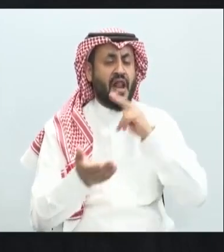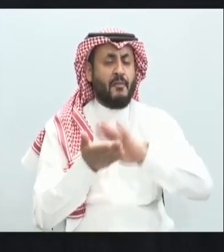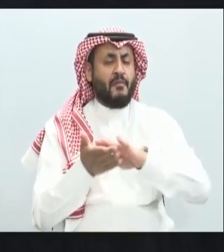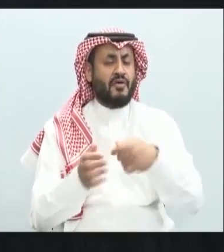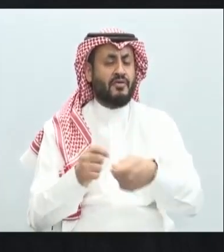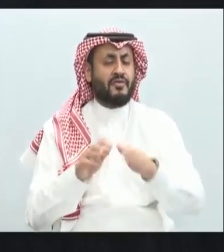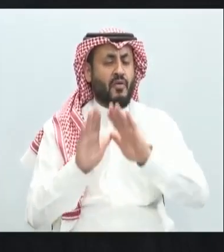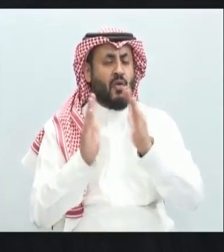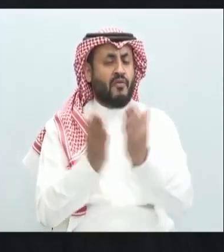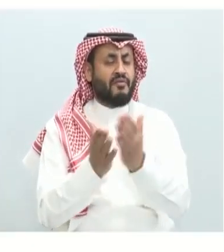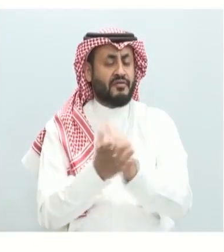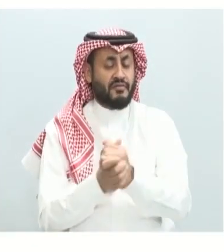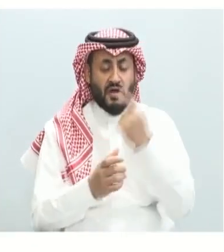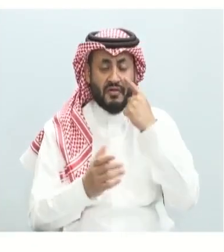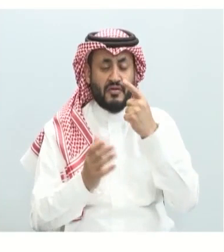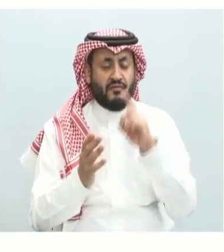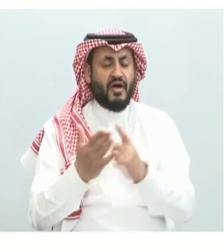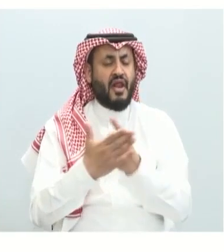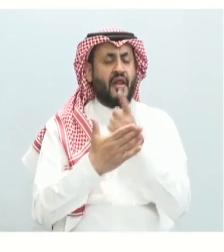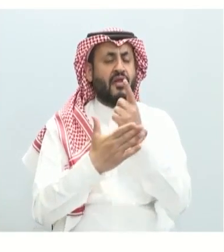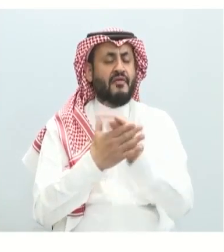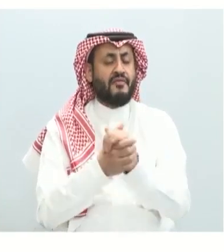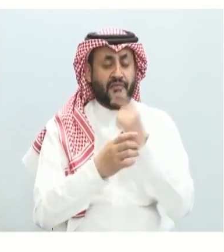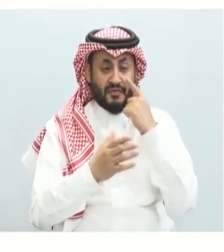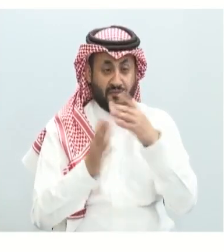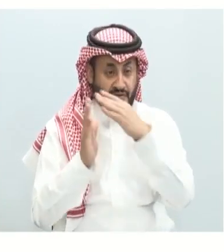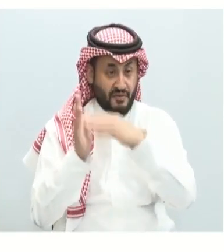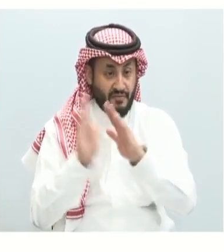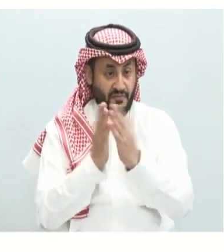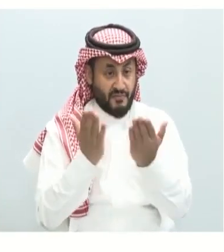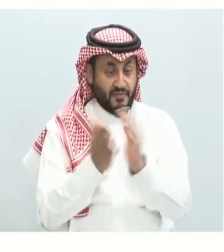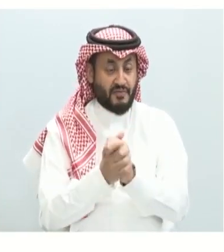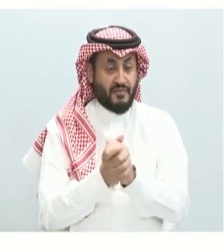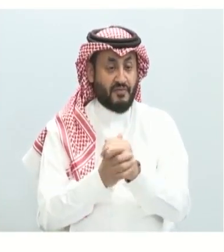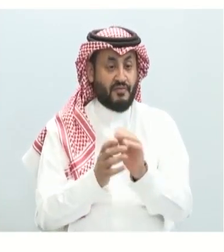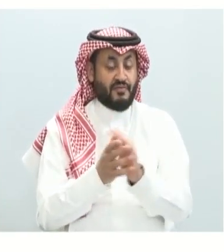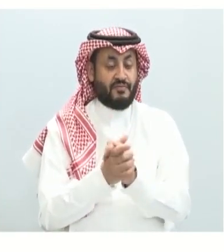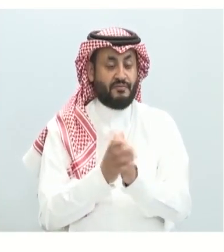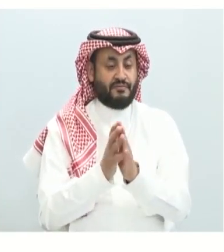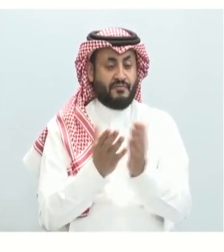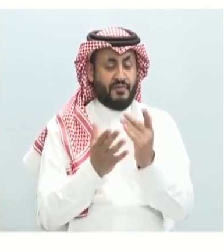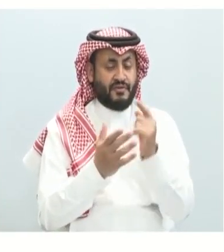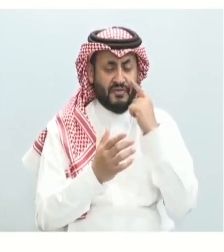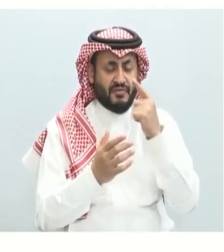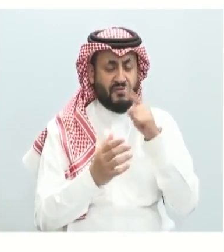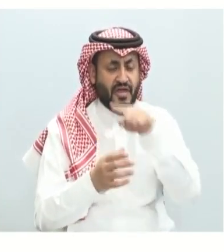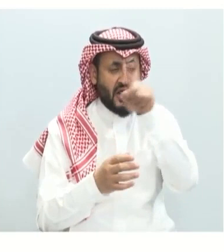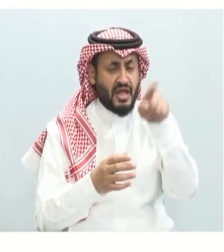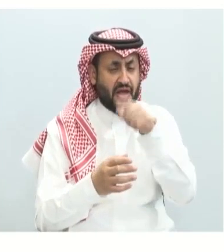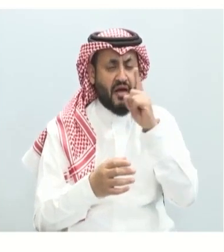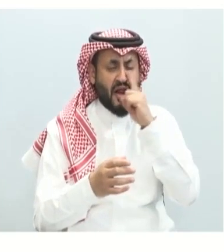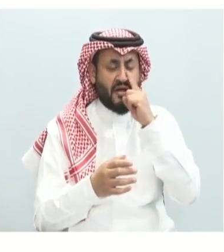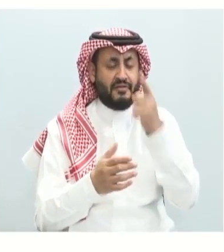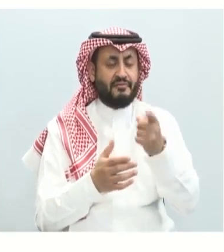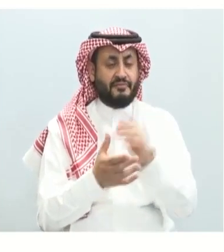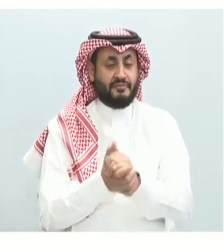by looking at the map you have on your books, especially from the yellow circle, then you